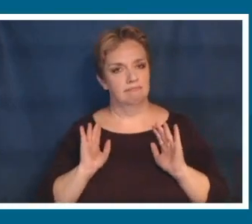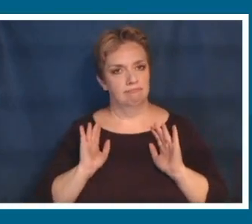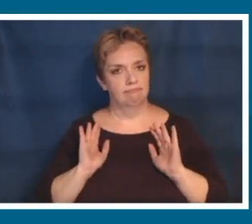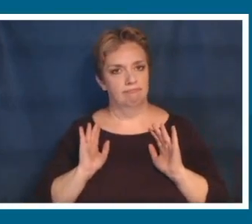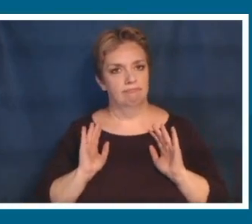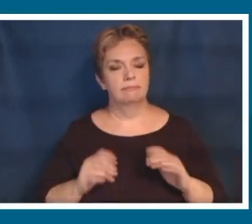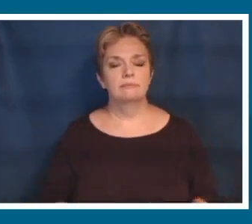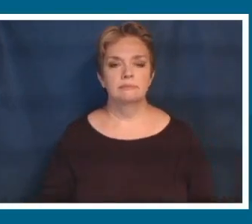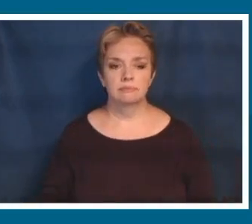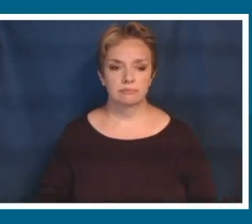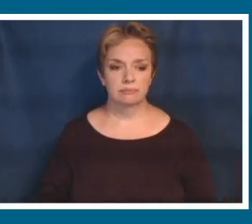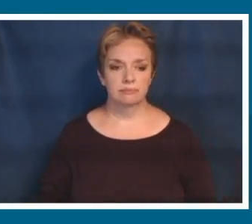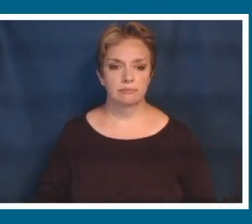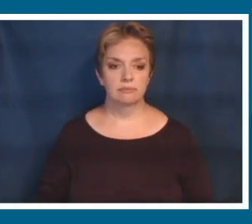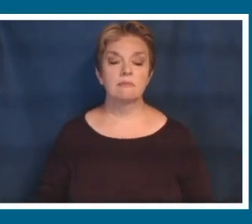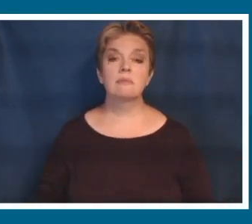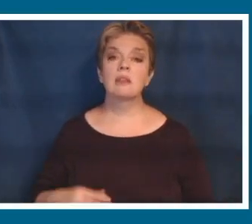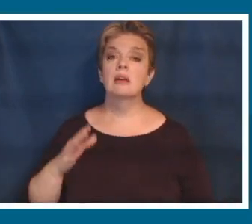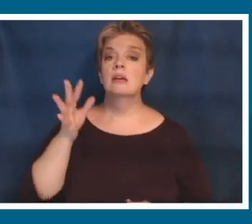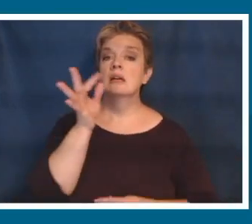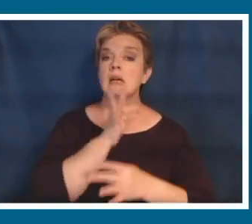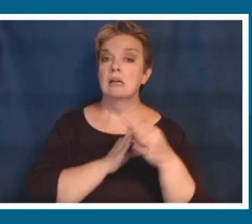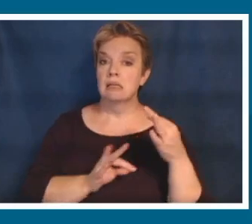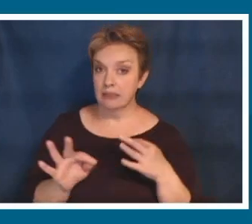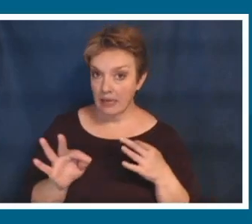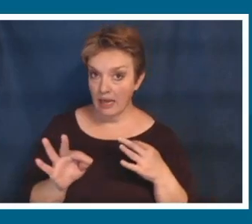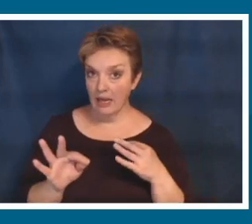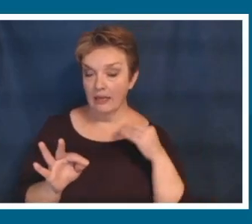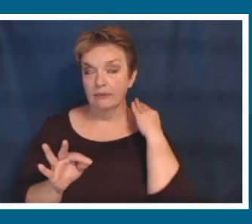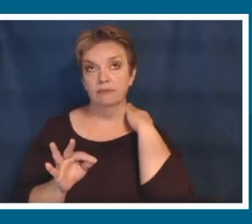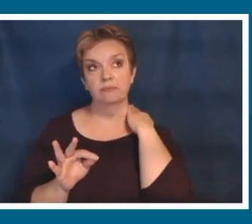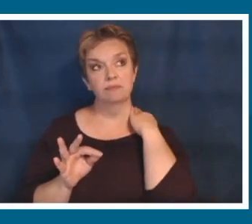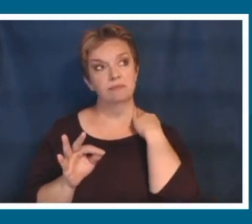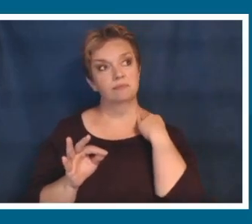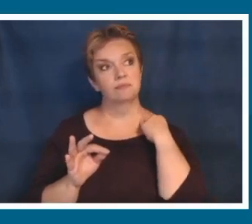notice is different, is a very